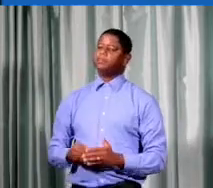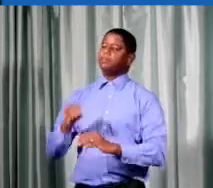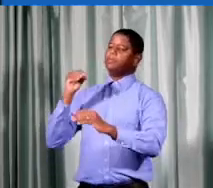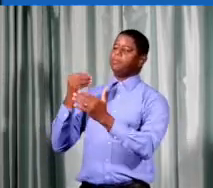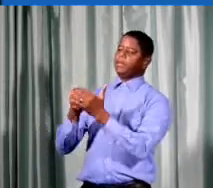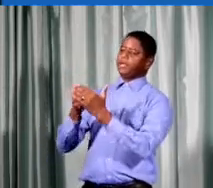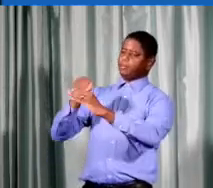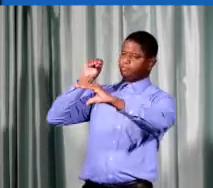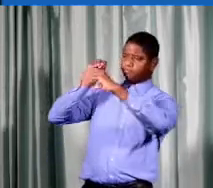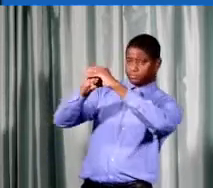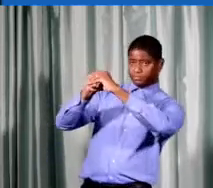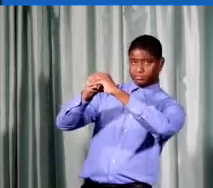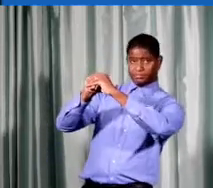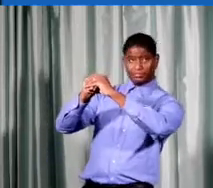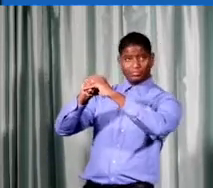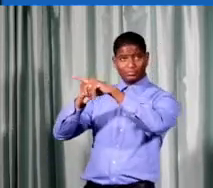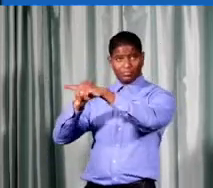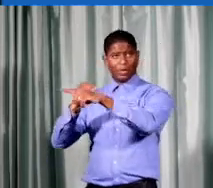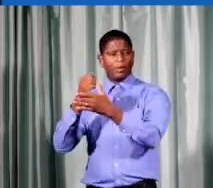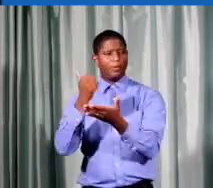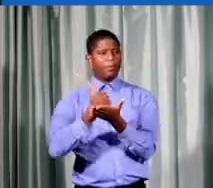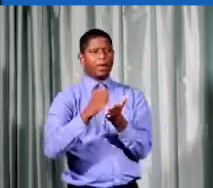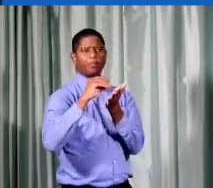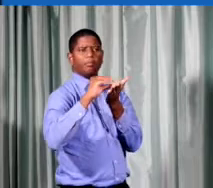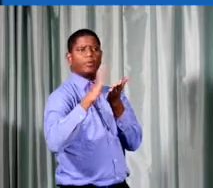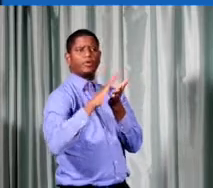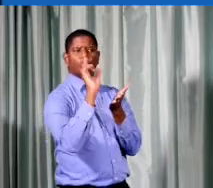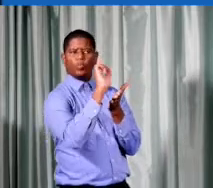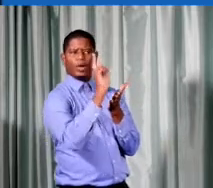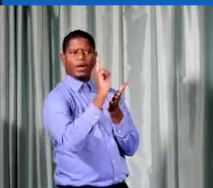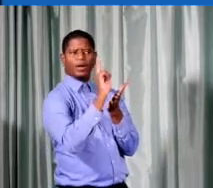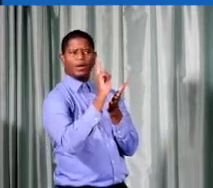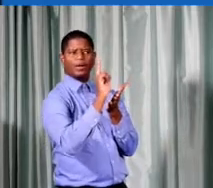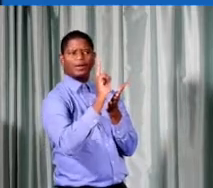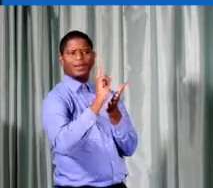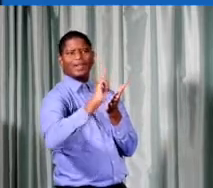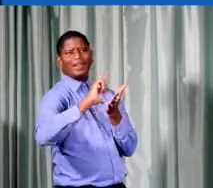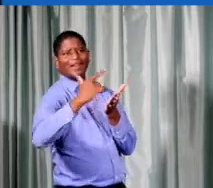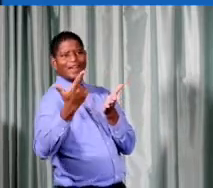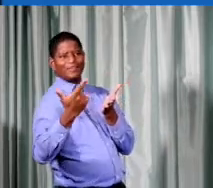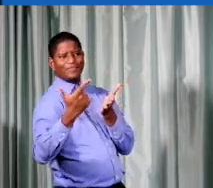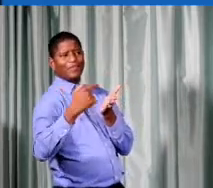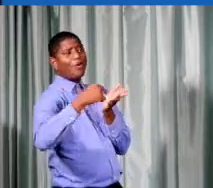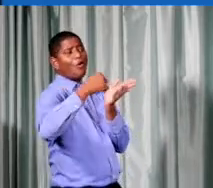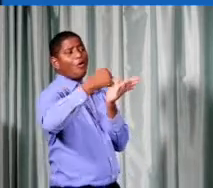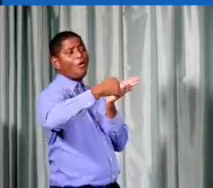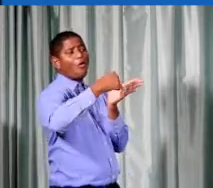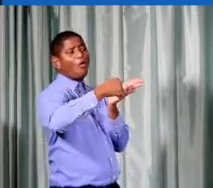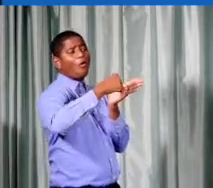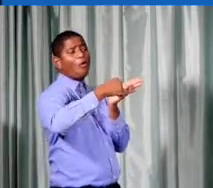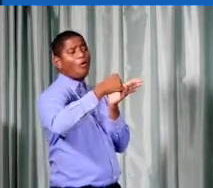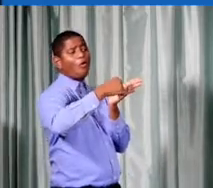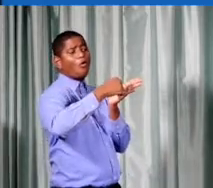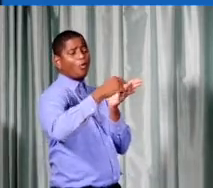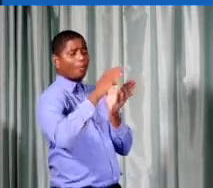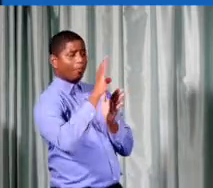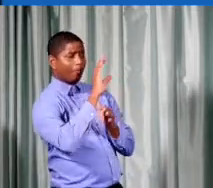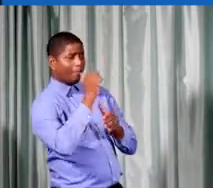the bank records that it owes you the money. You are a liability to the